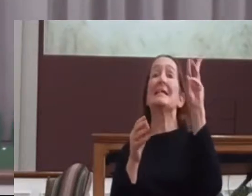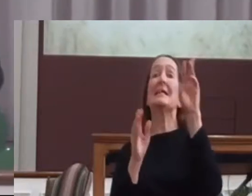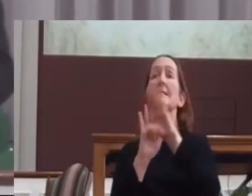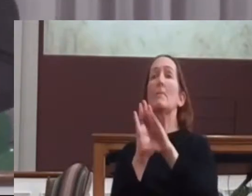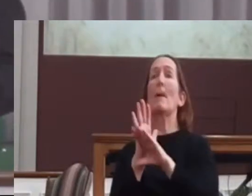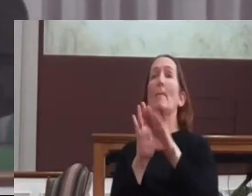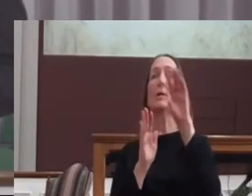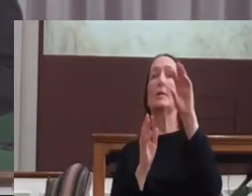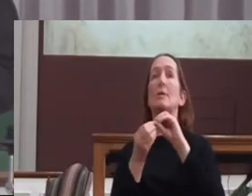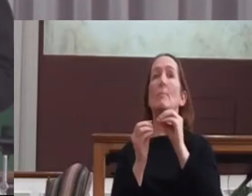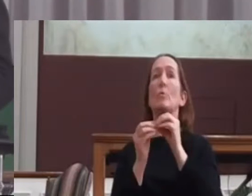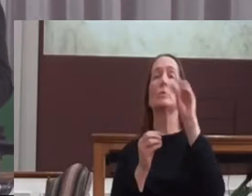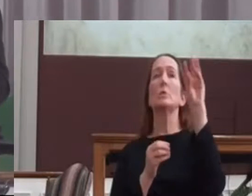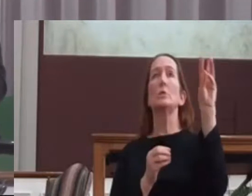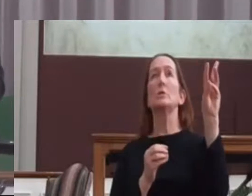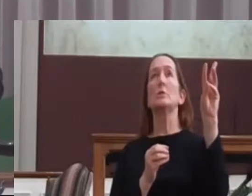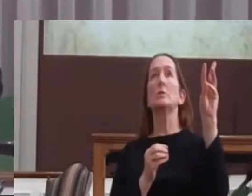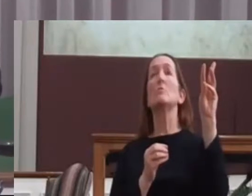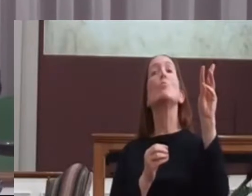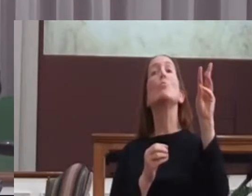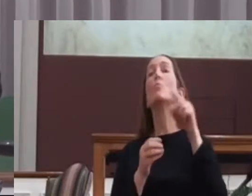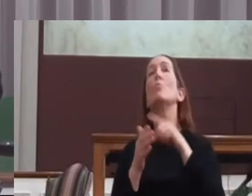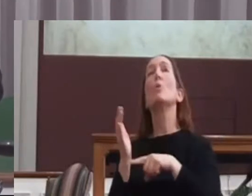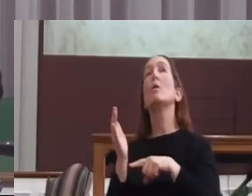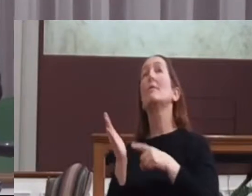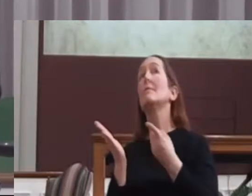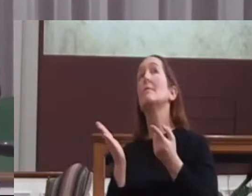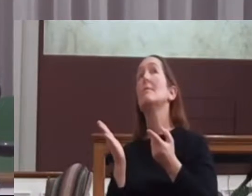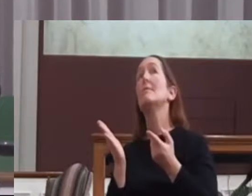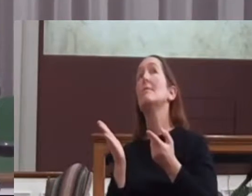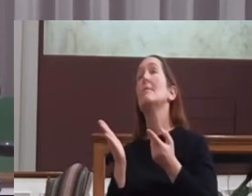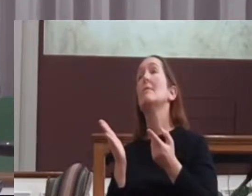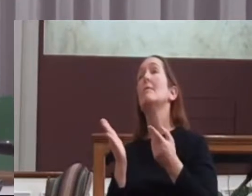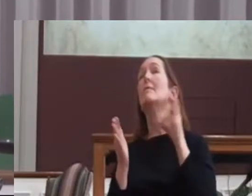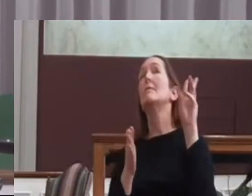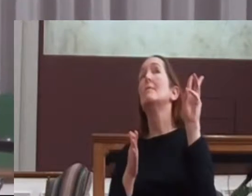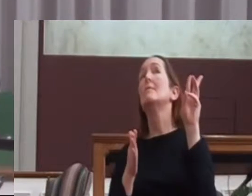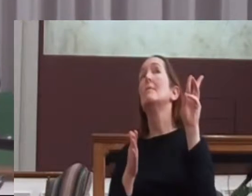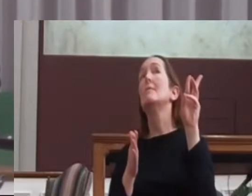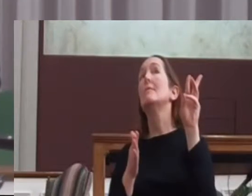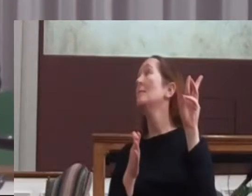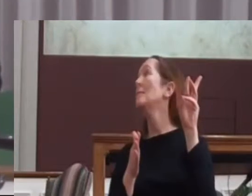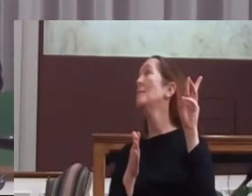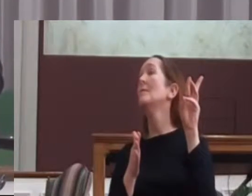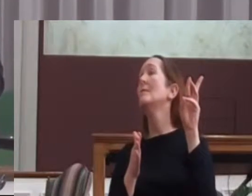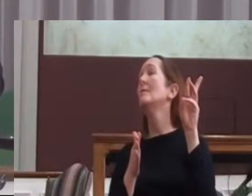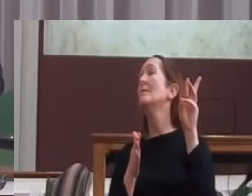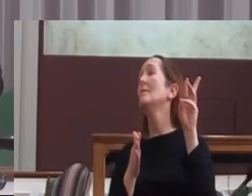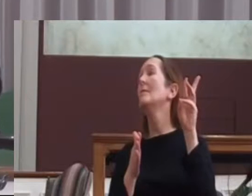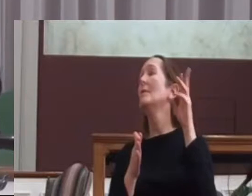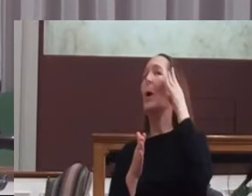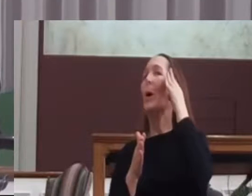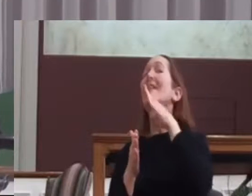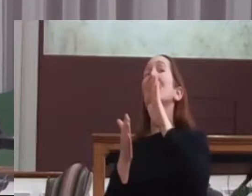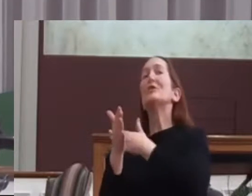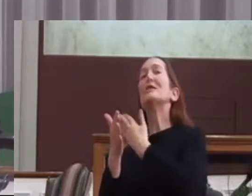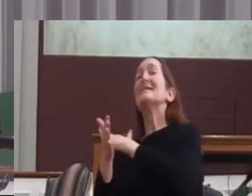So number 6. What is it?